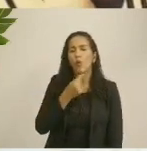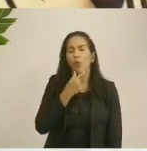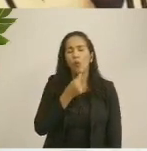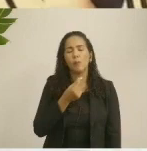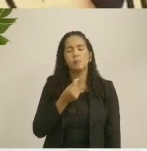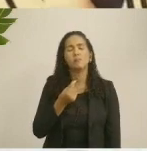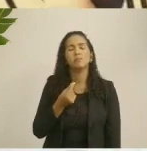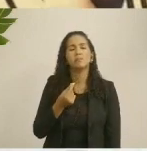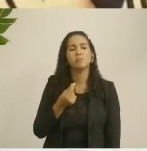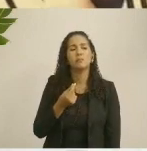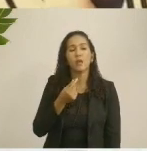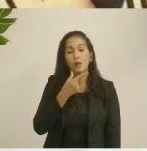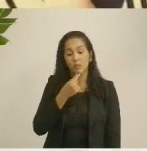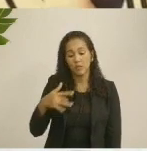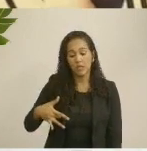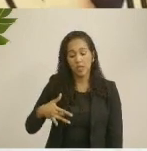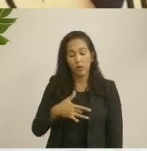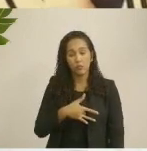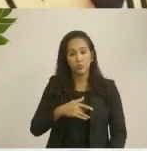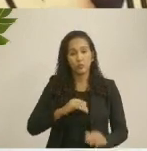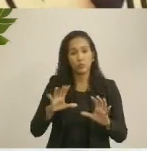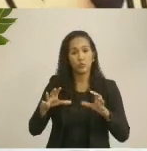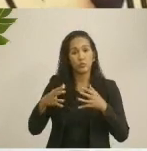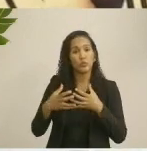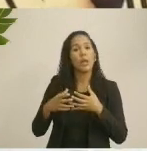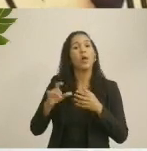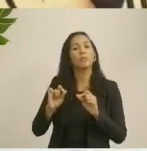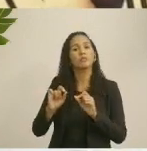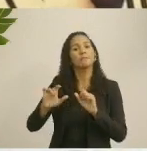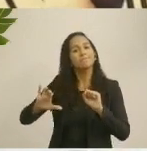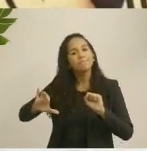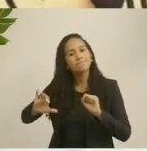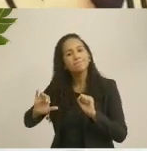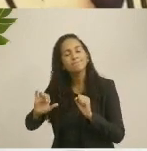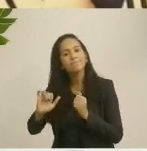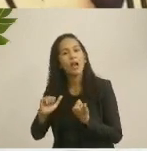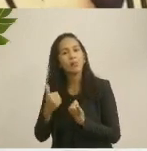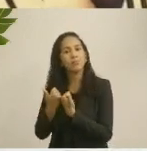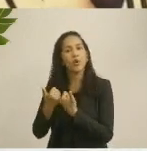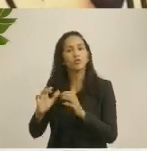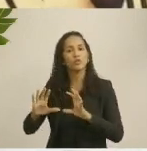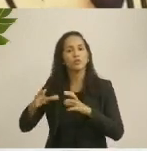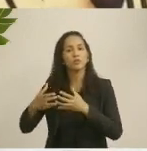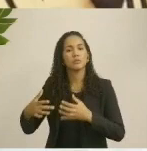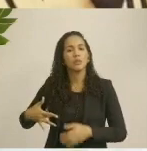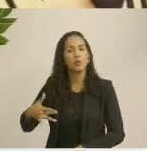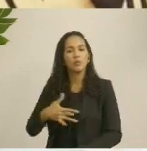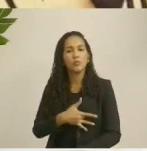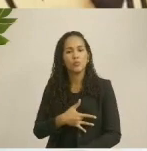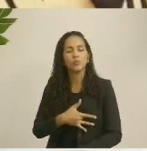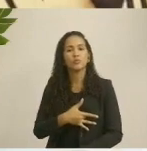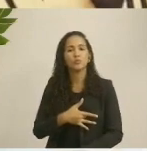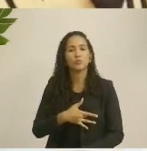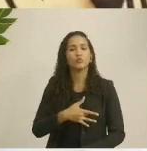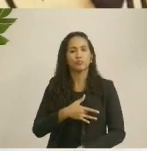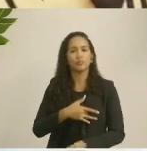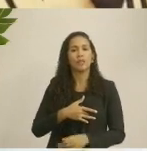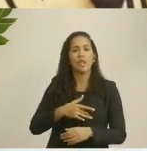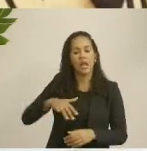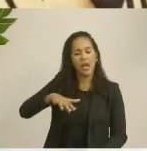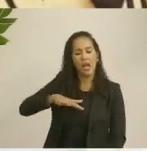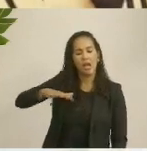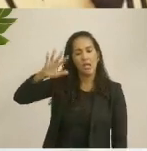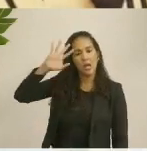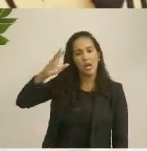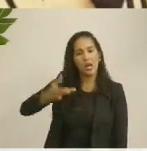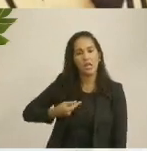a champion of community health in African villages. And we know from her work and